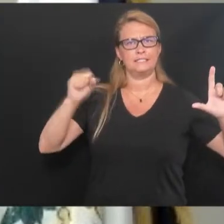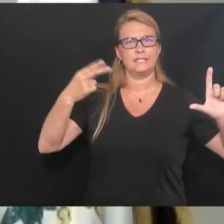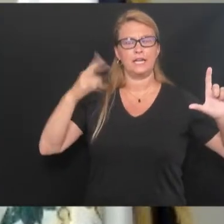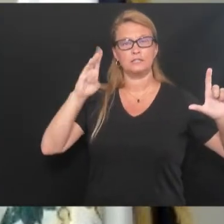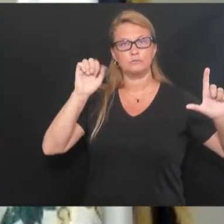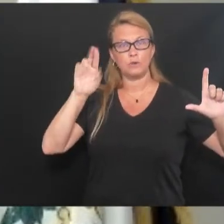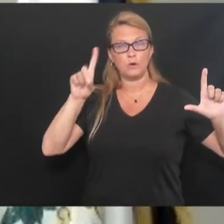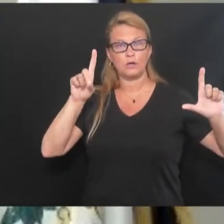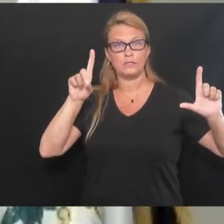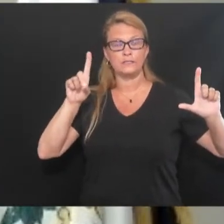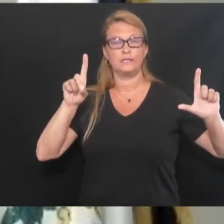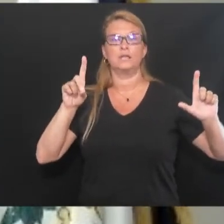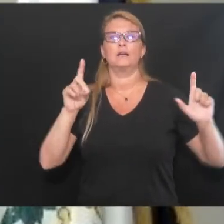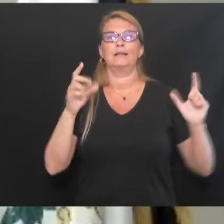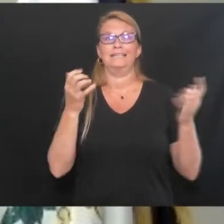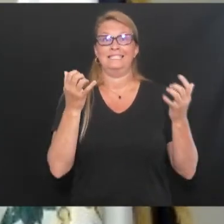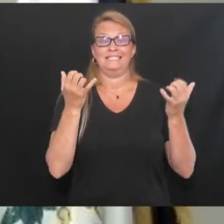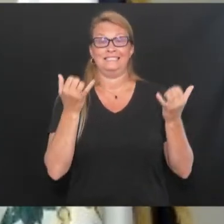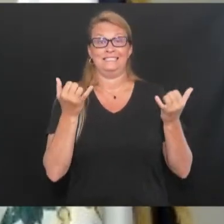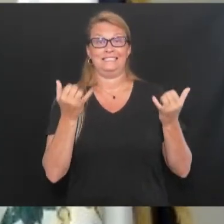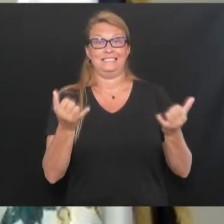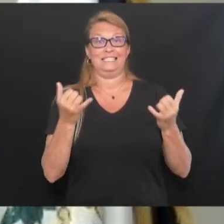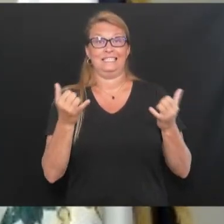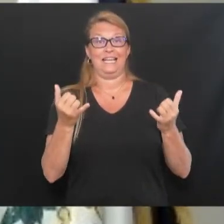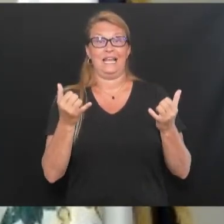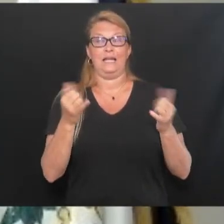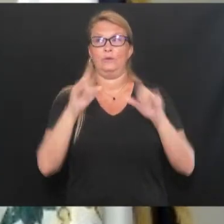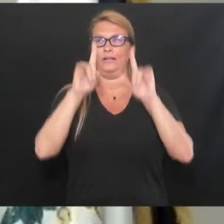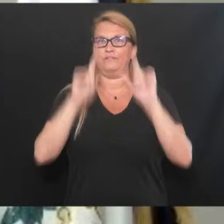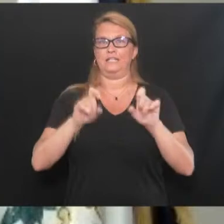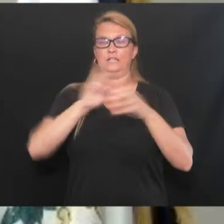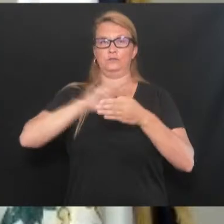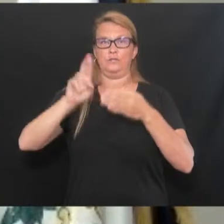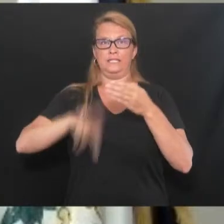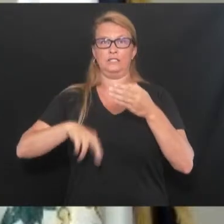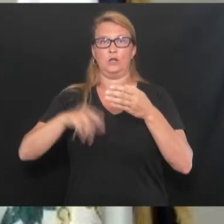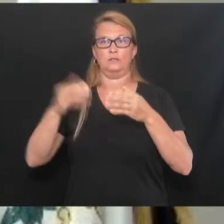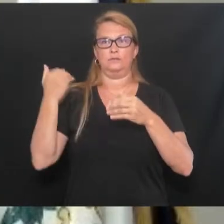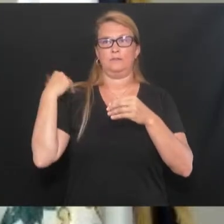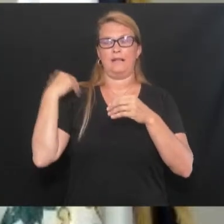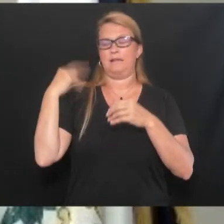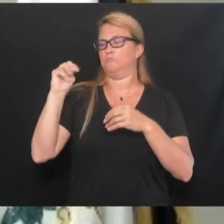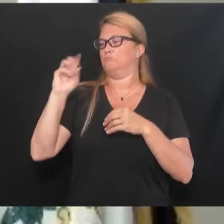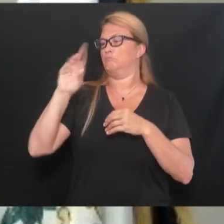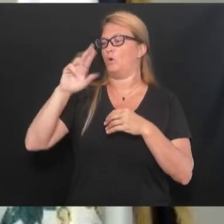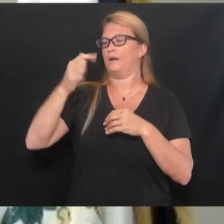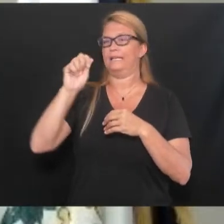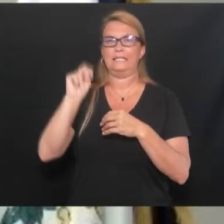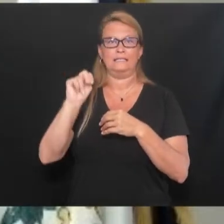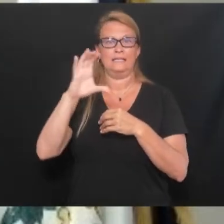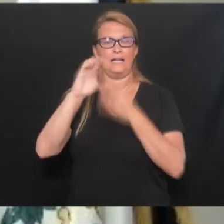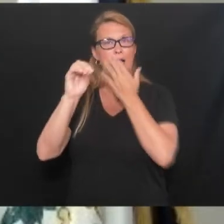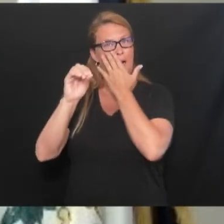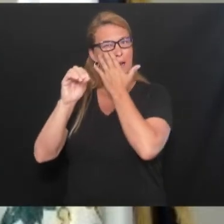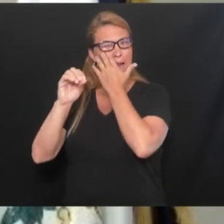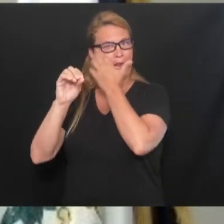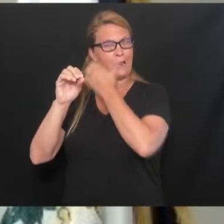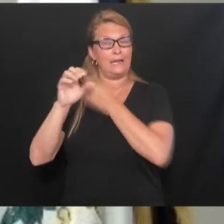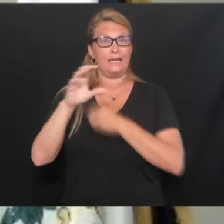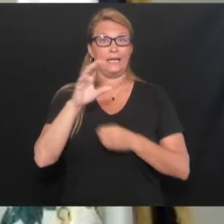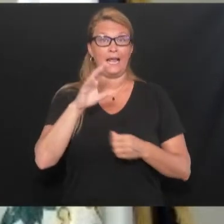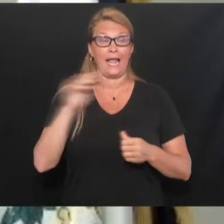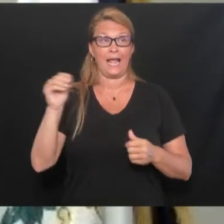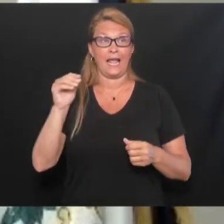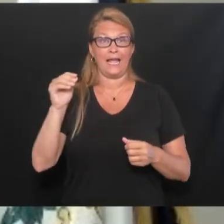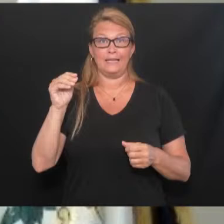DHHR was informed of unreported test results from Berkeley and Morgan counties, which had not been received by